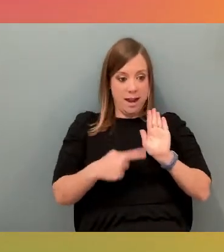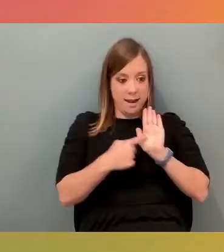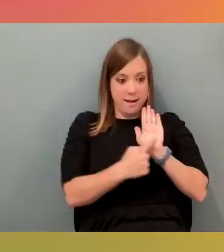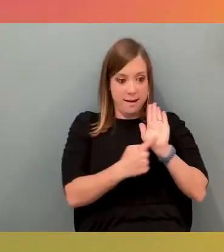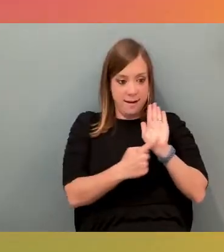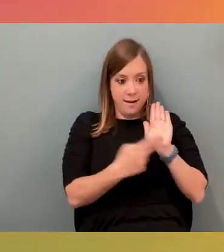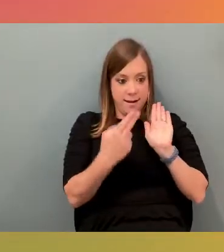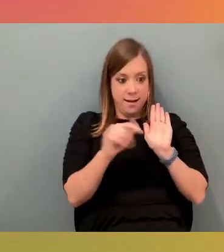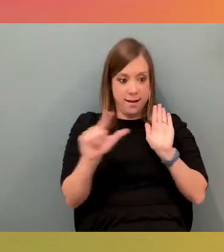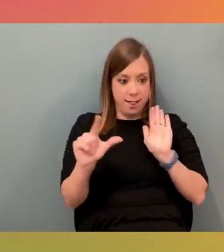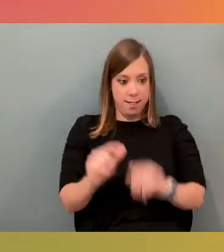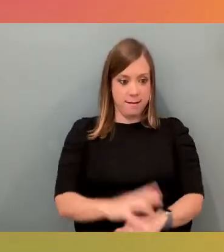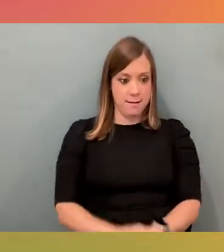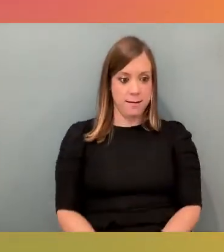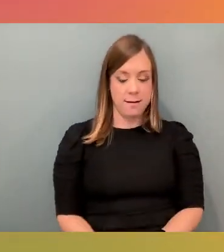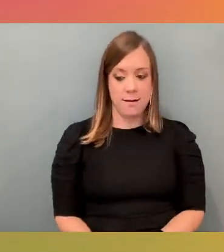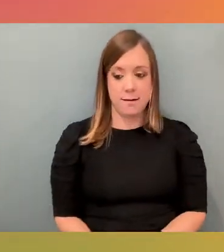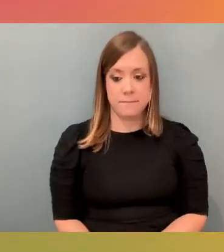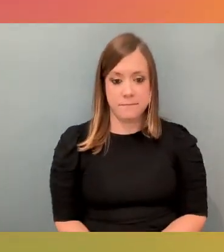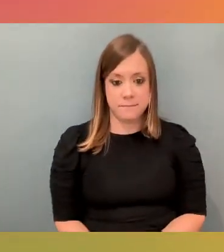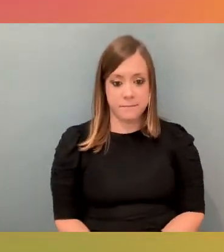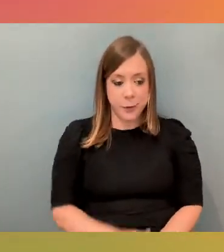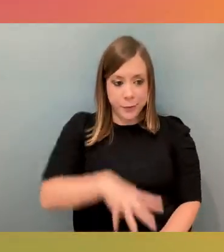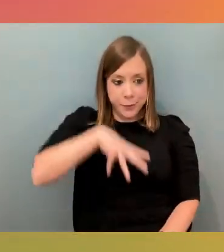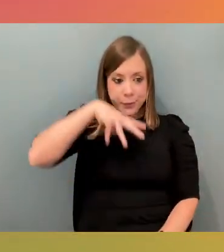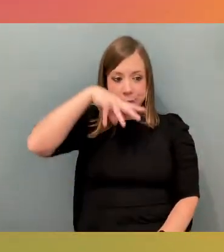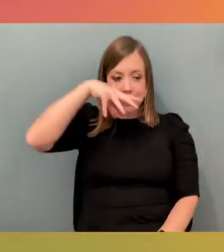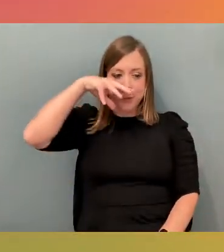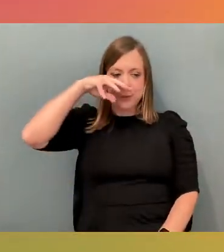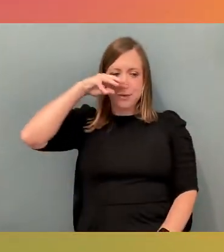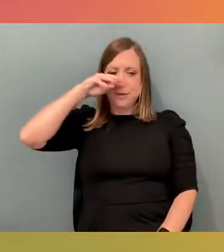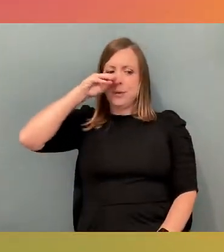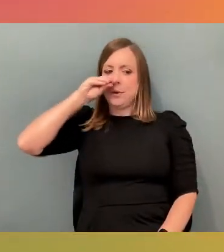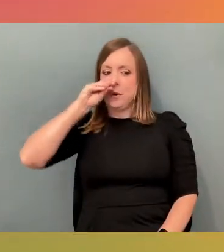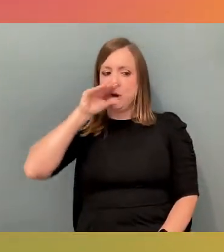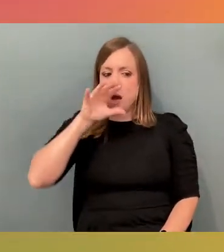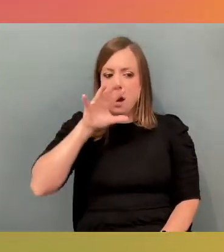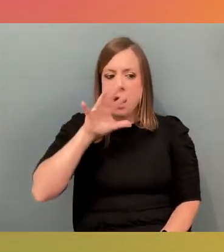Slow inhale and slow exhale.